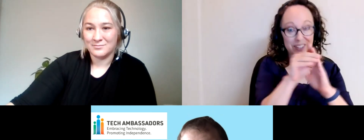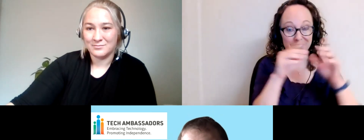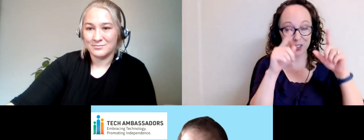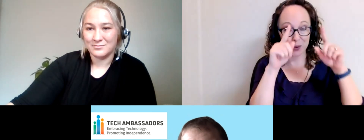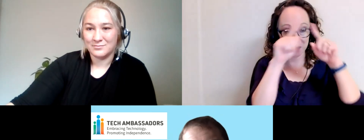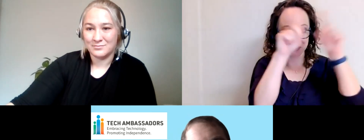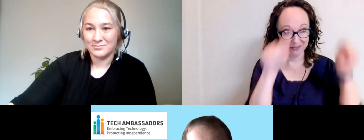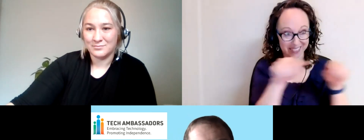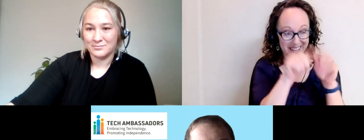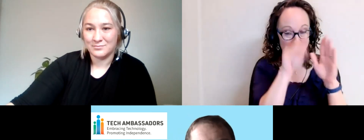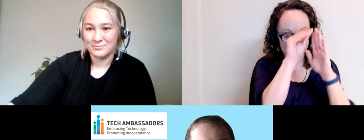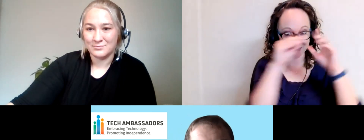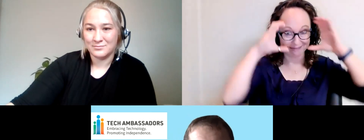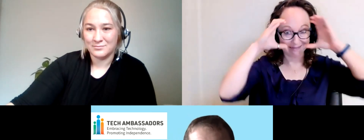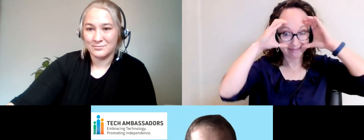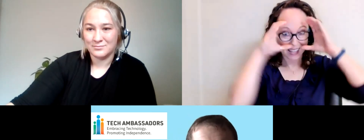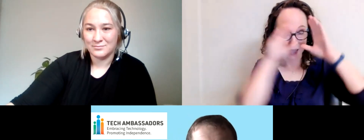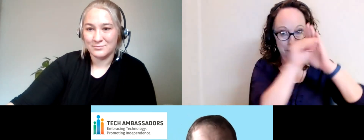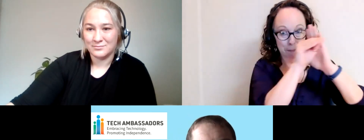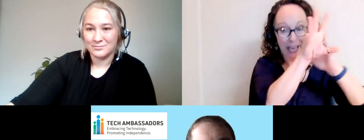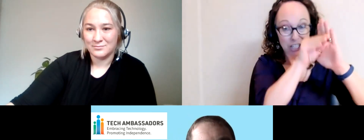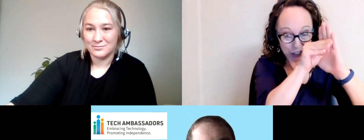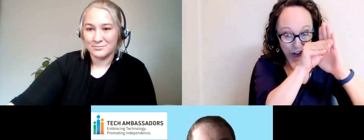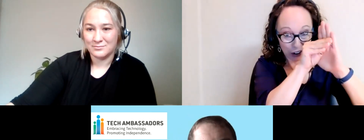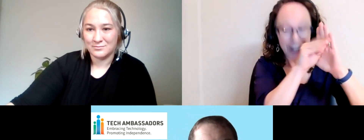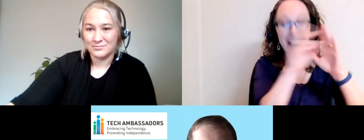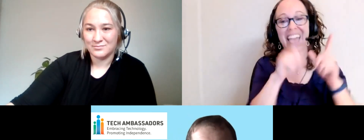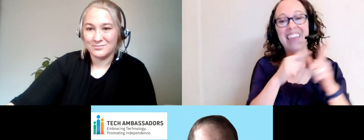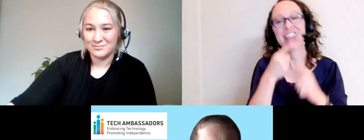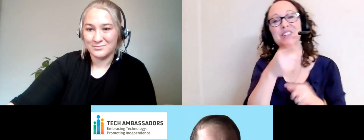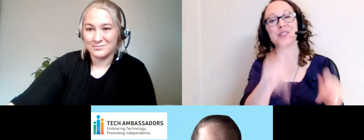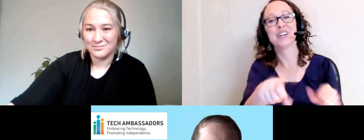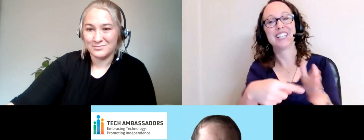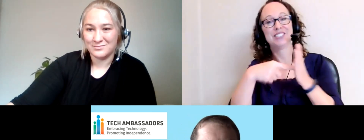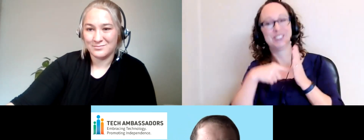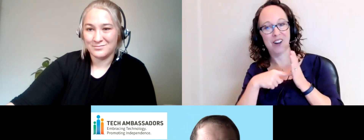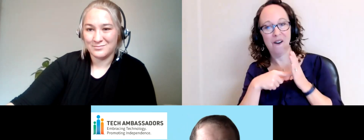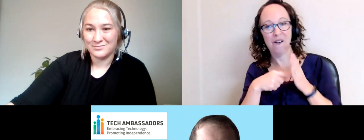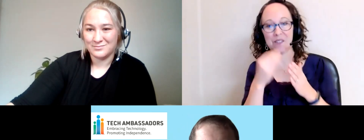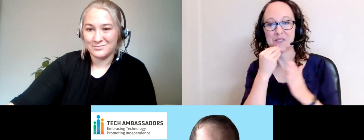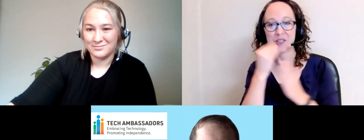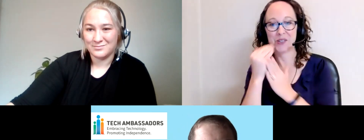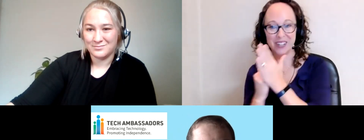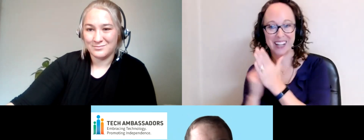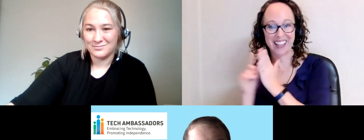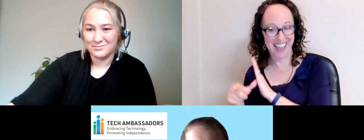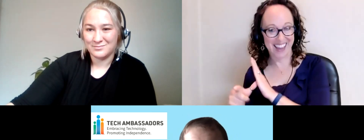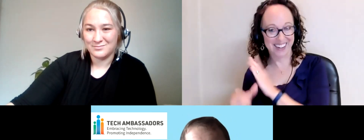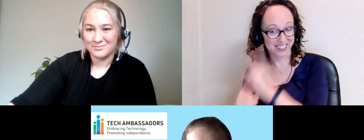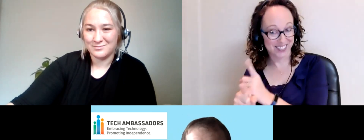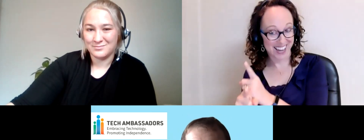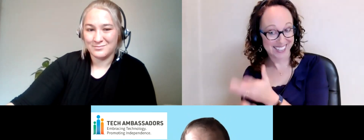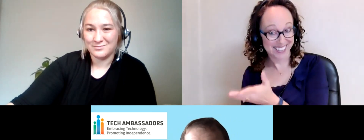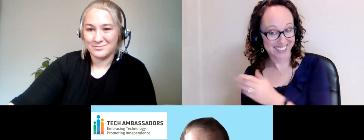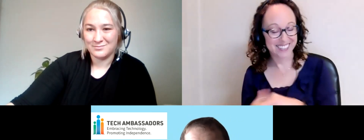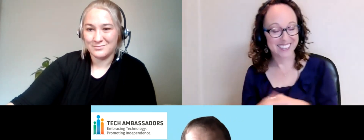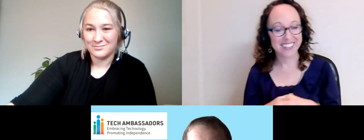I had went up to Columbus a lot sooner, because I